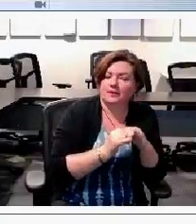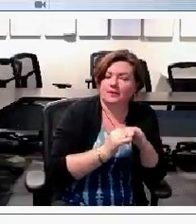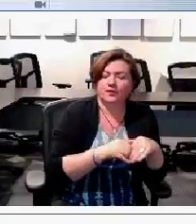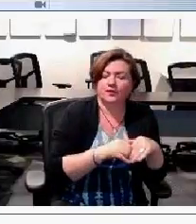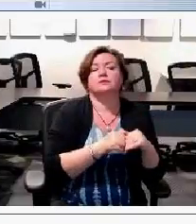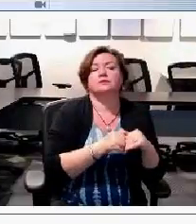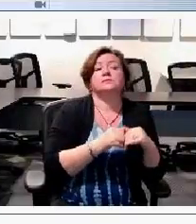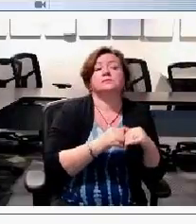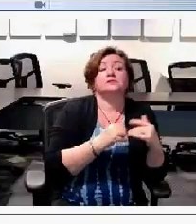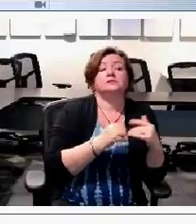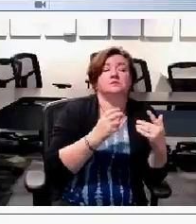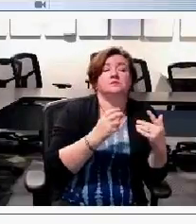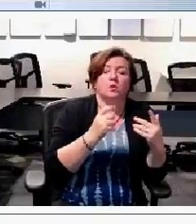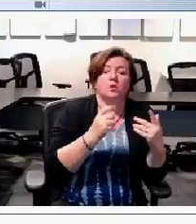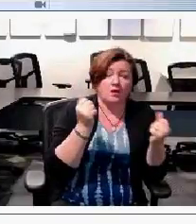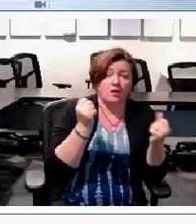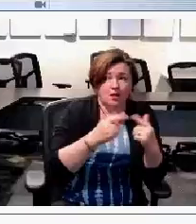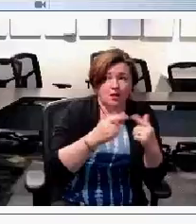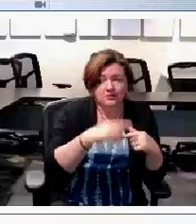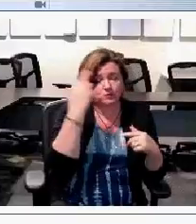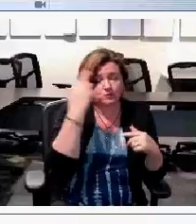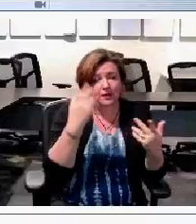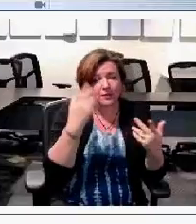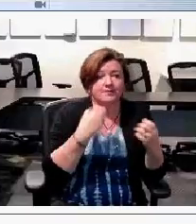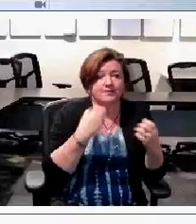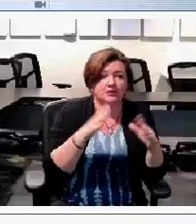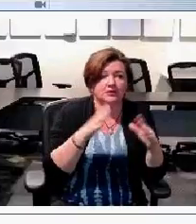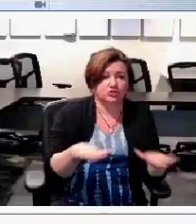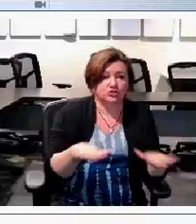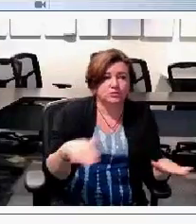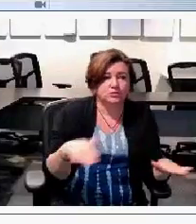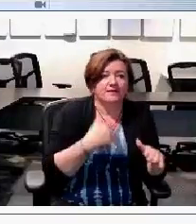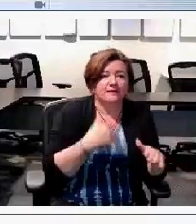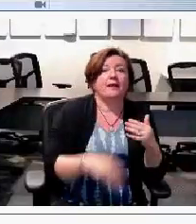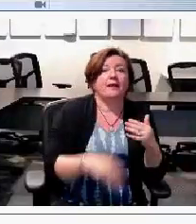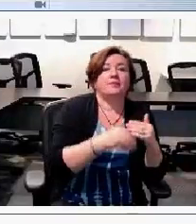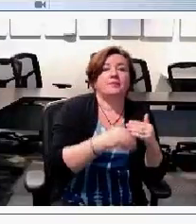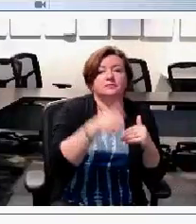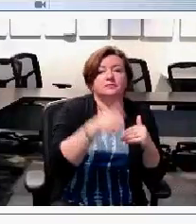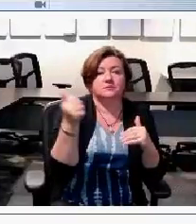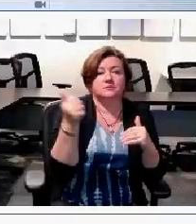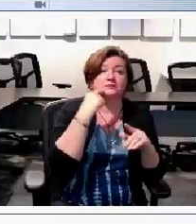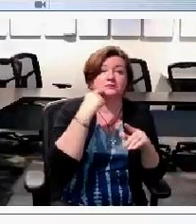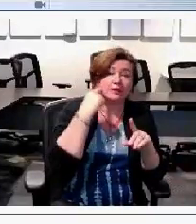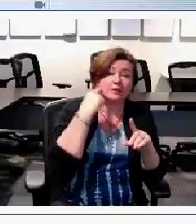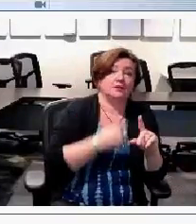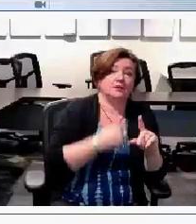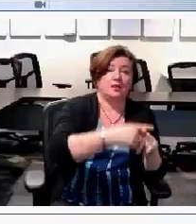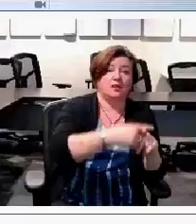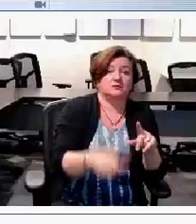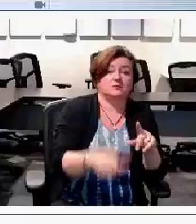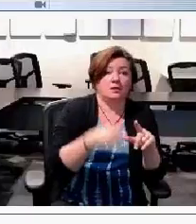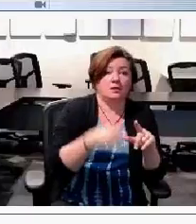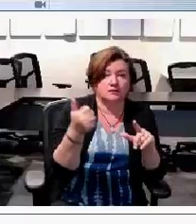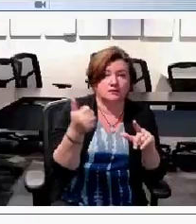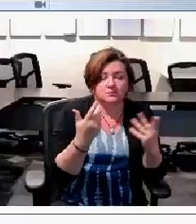And working with this population knows that there's a very high percentage of children with additional difficulties. I didn't